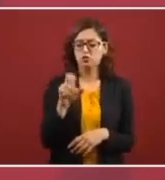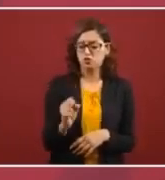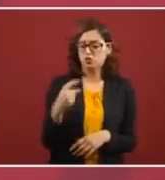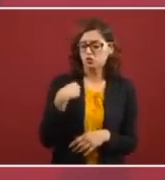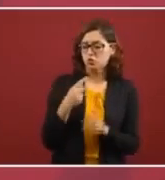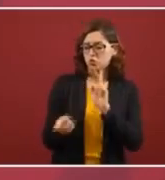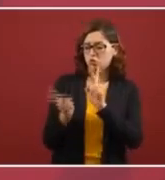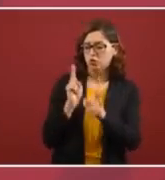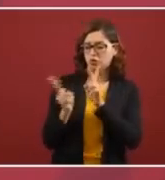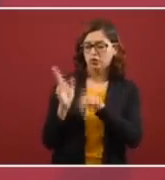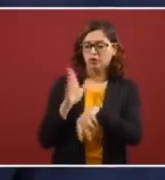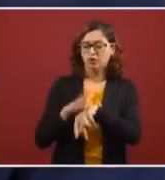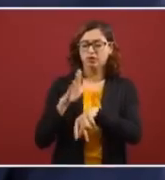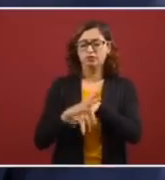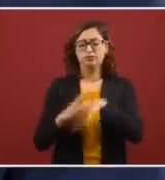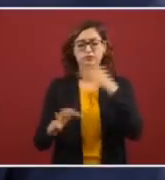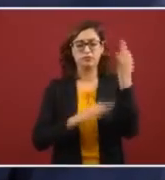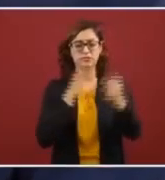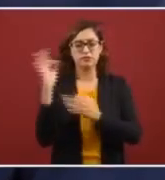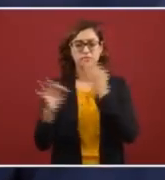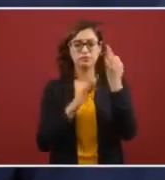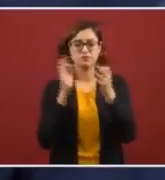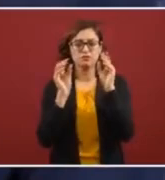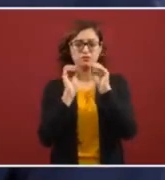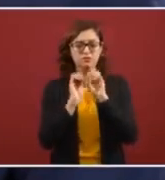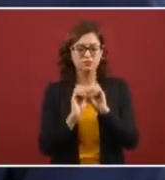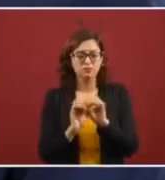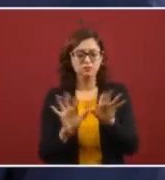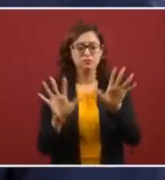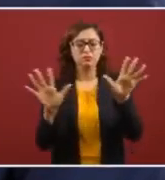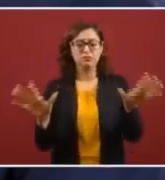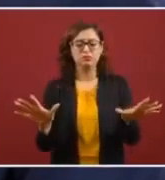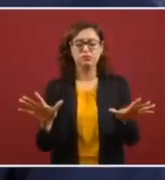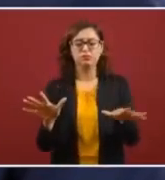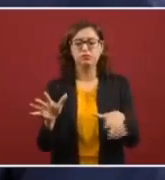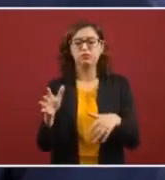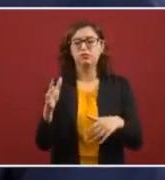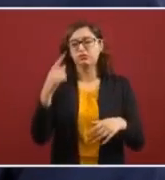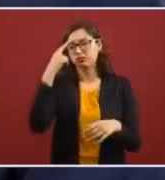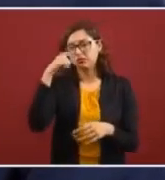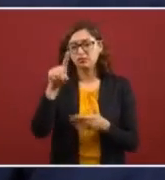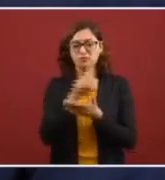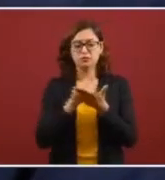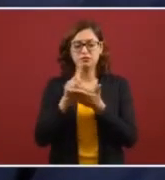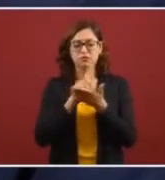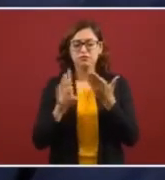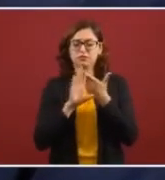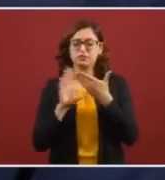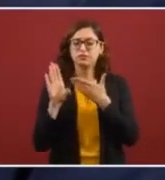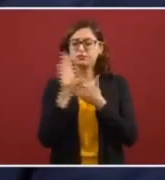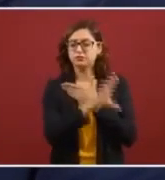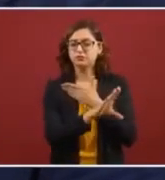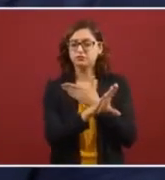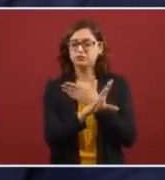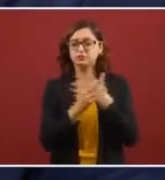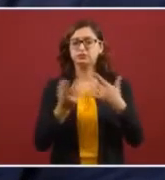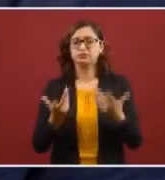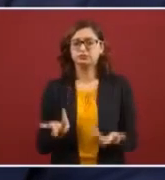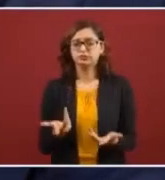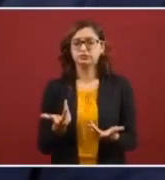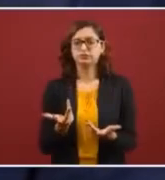que la campaña de orientación, the orientation campaign for not consuming